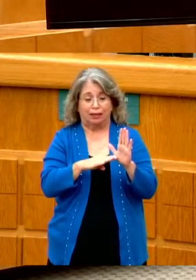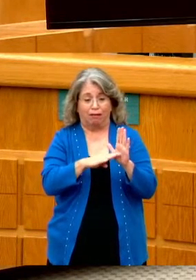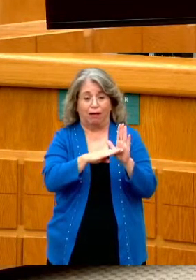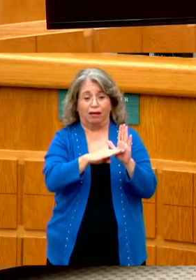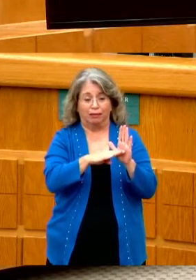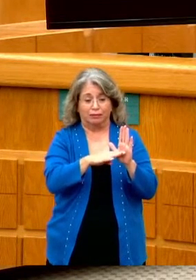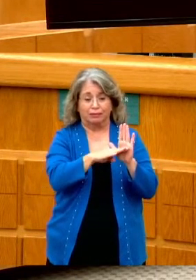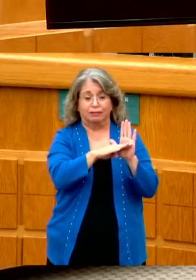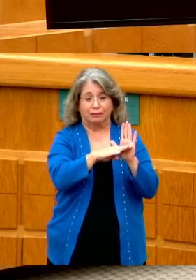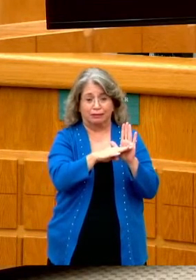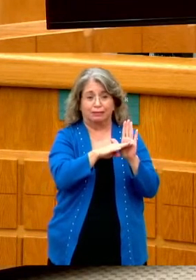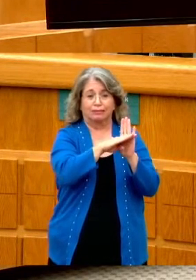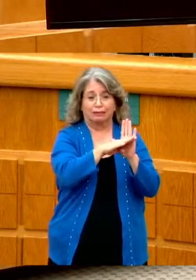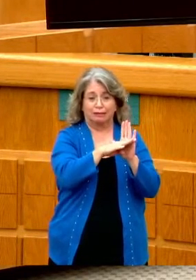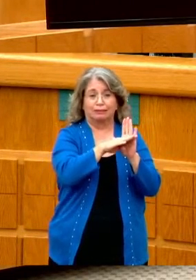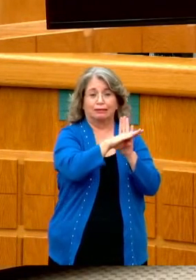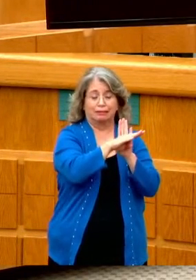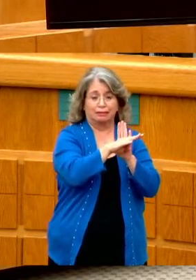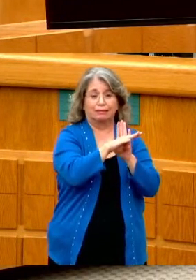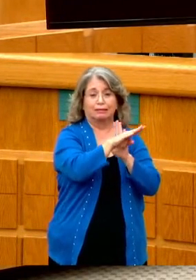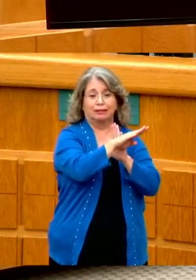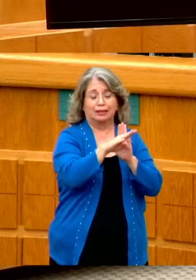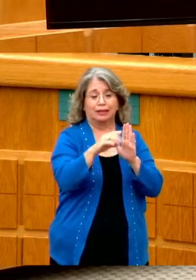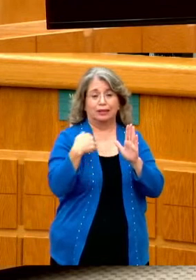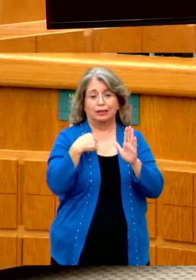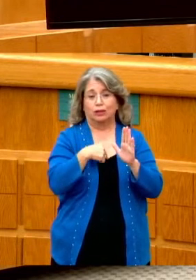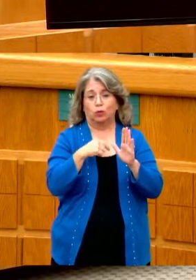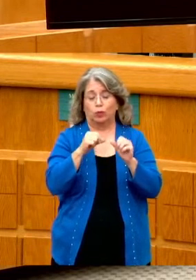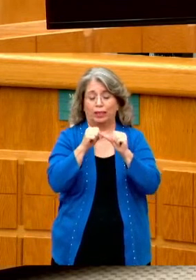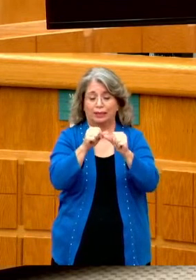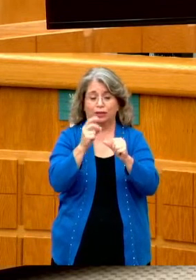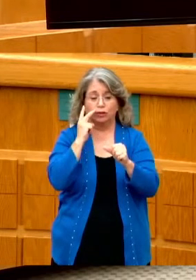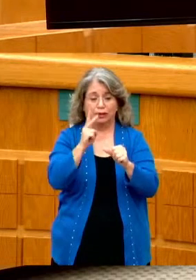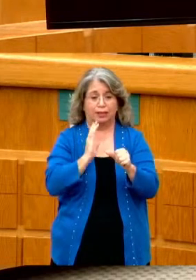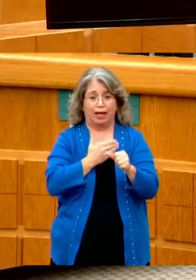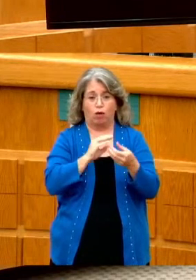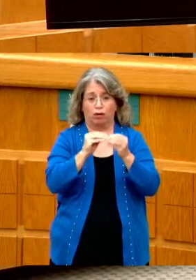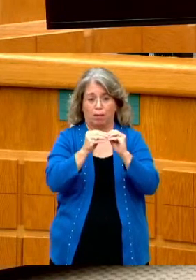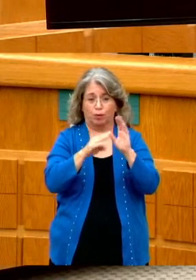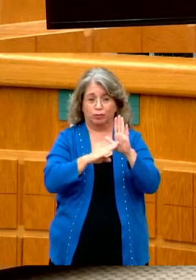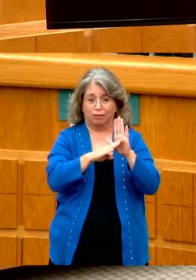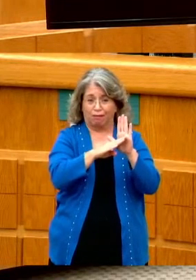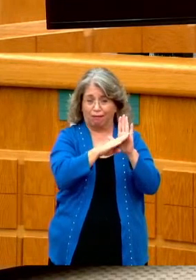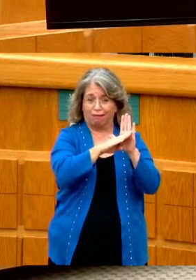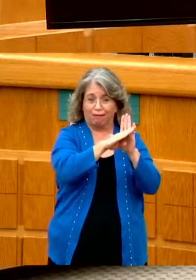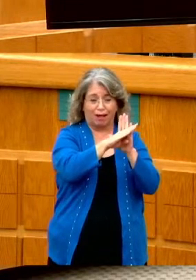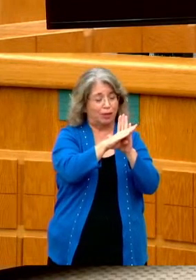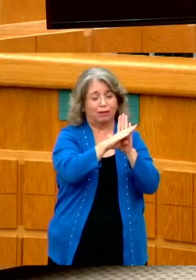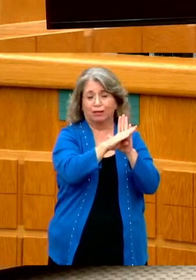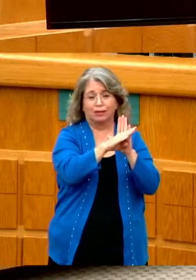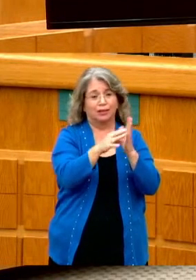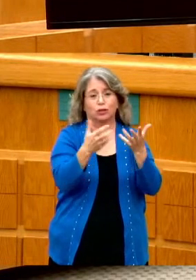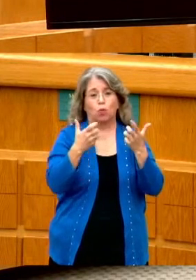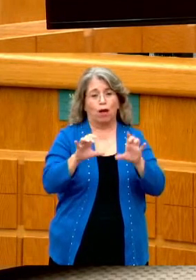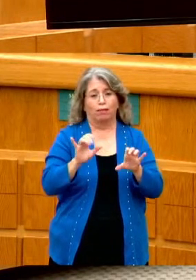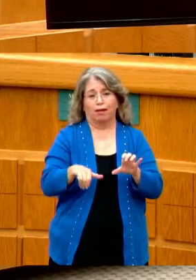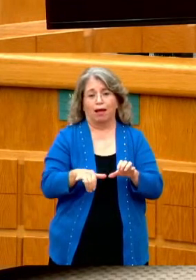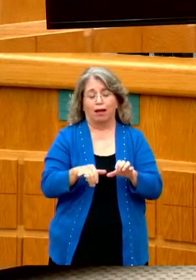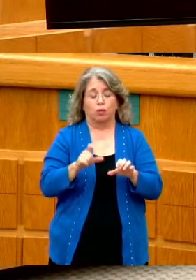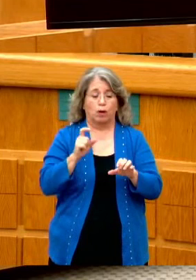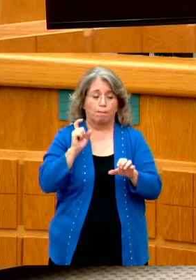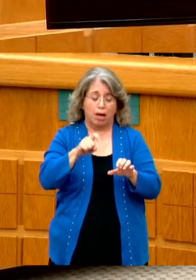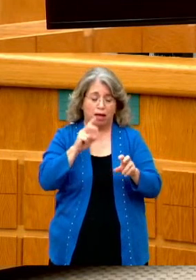numbers continue to climb, and that is not the way that we want to be going. So we need to watch this, and like the judge said, be